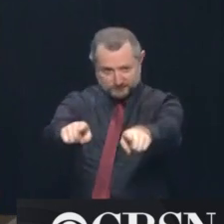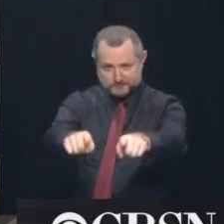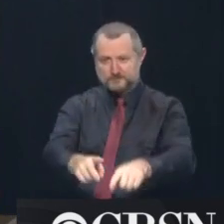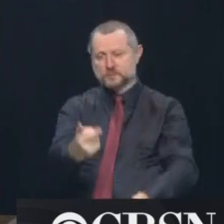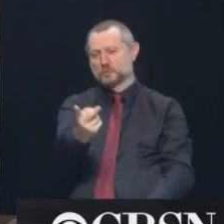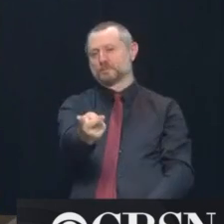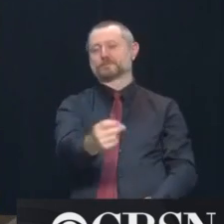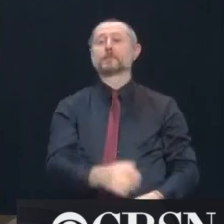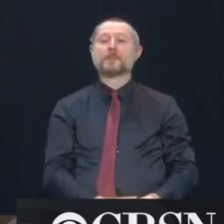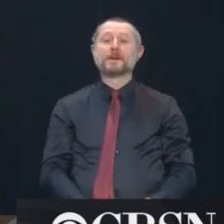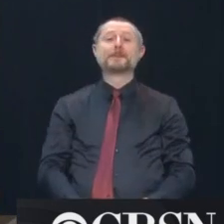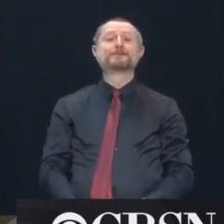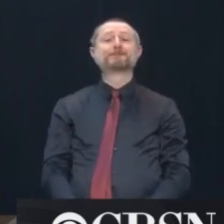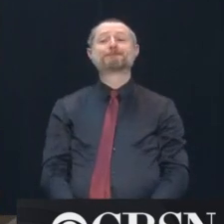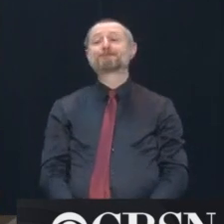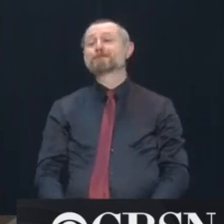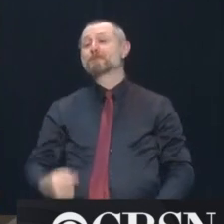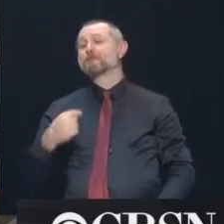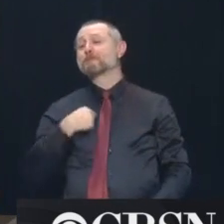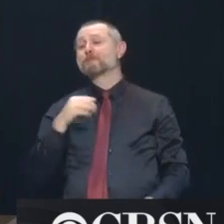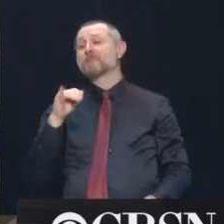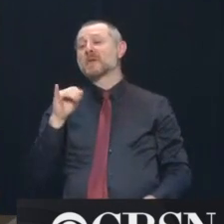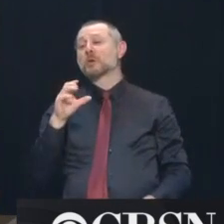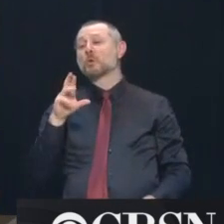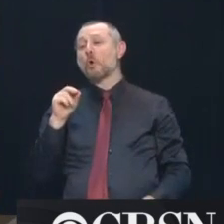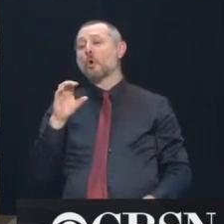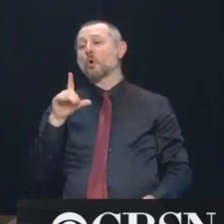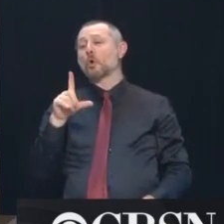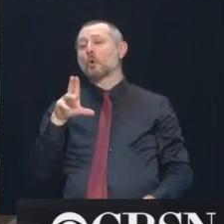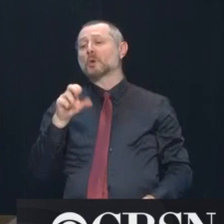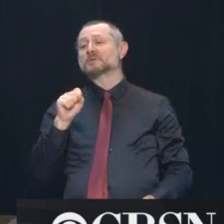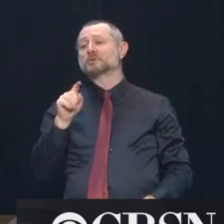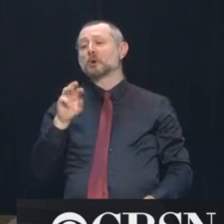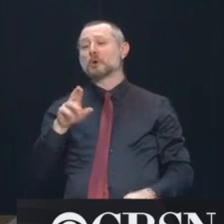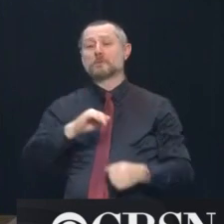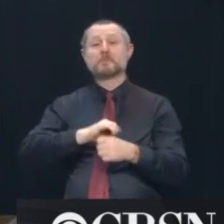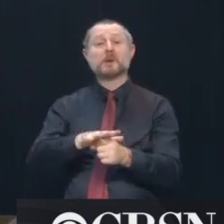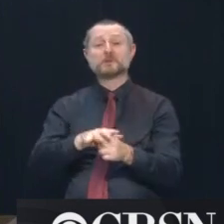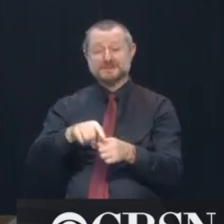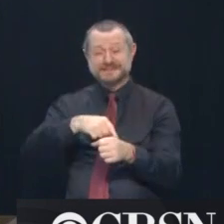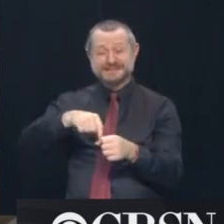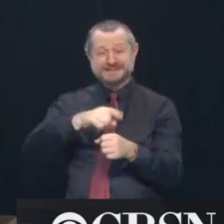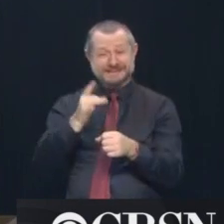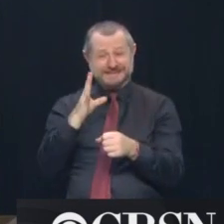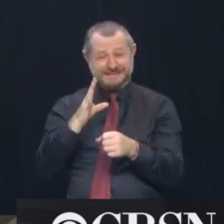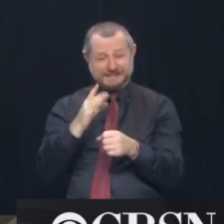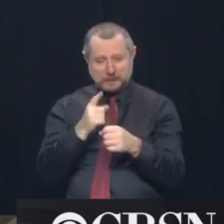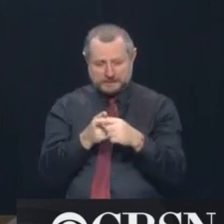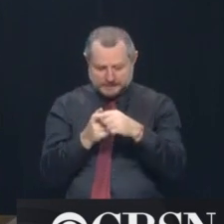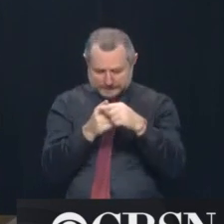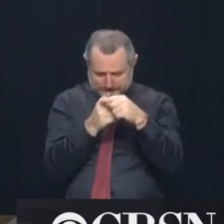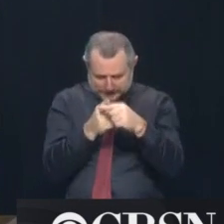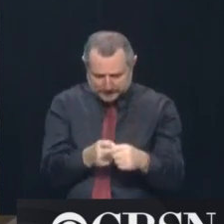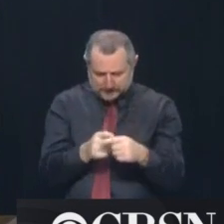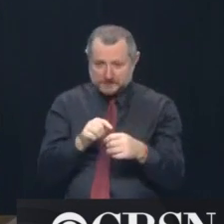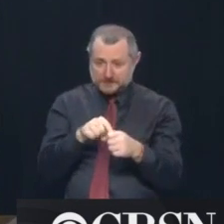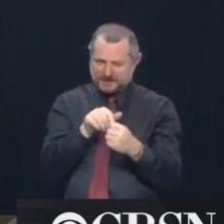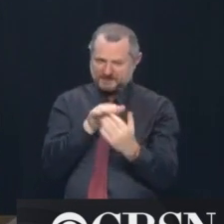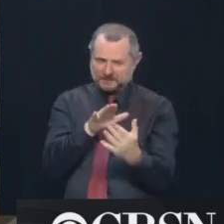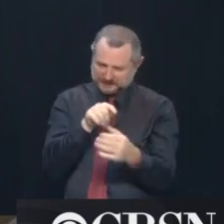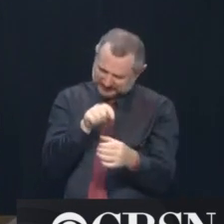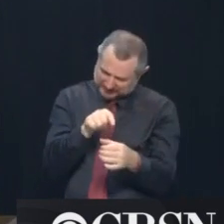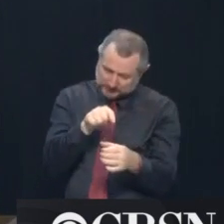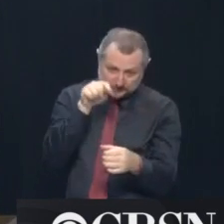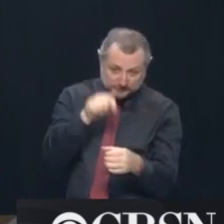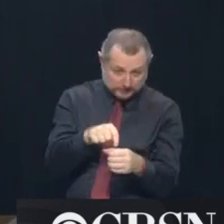We have a micro-cluster approach, which is a neighborhood-based approach. Why? Because the numbers are very different in